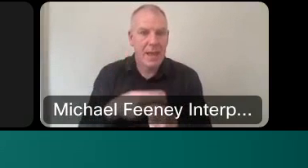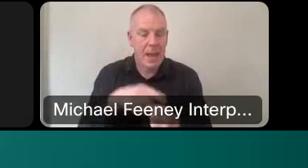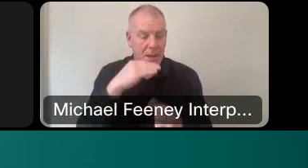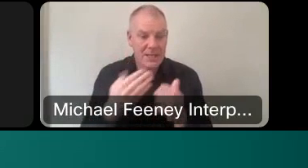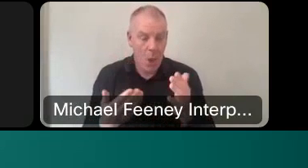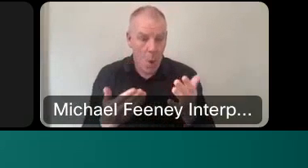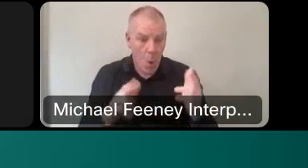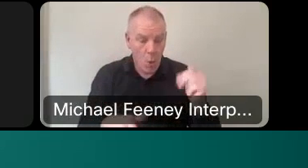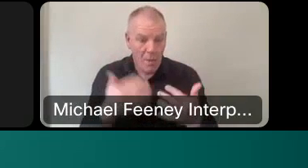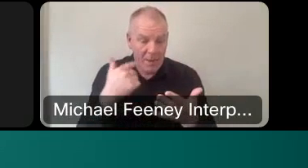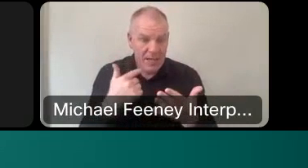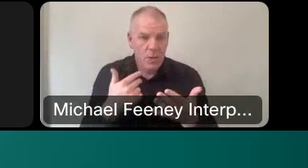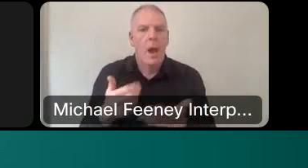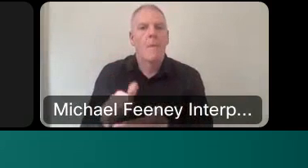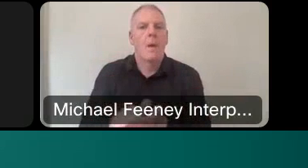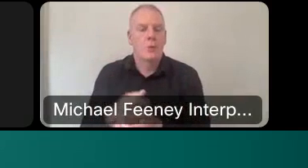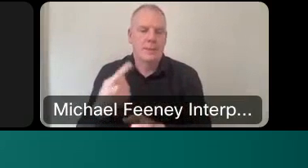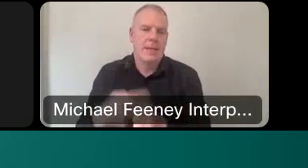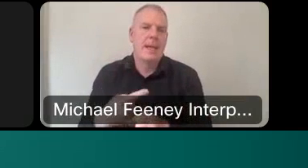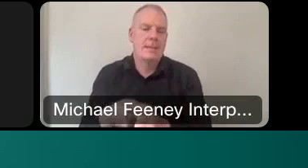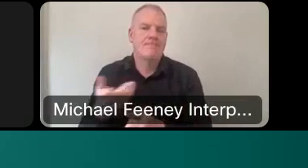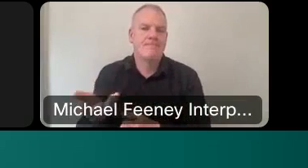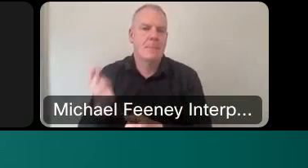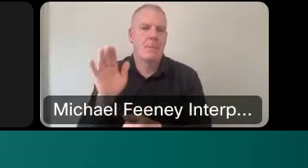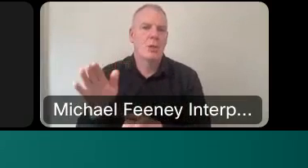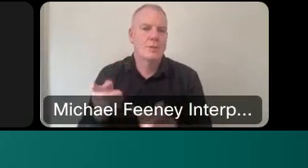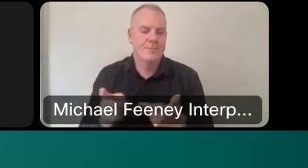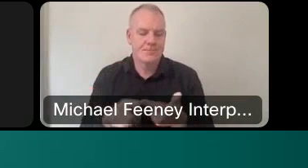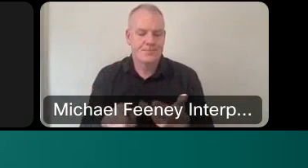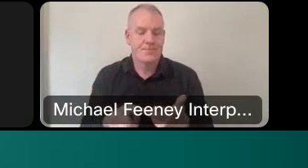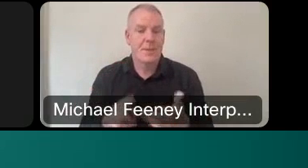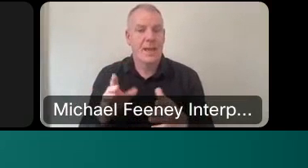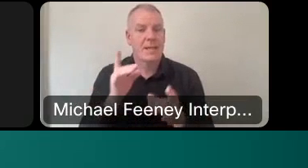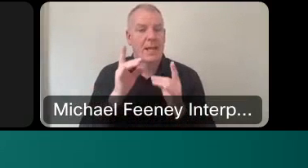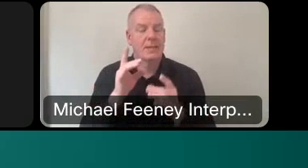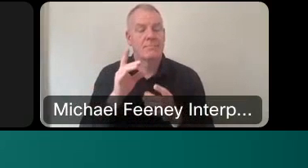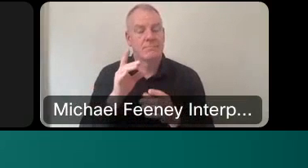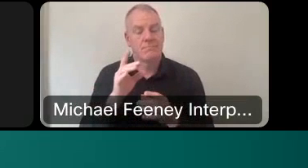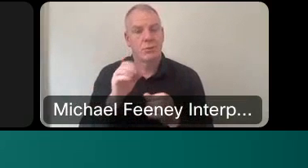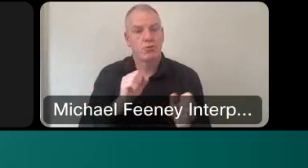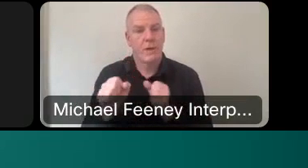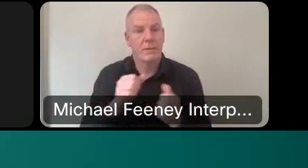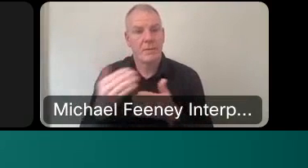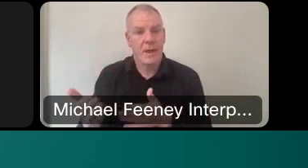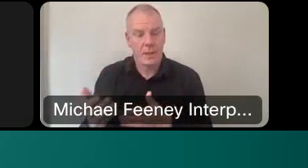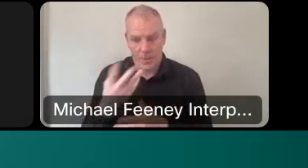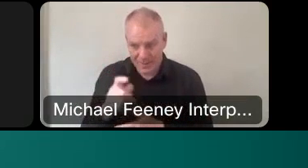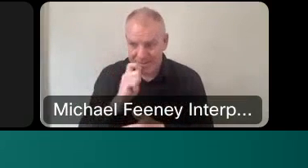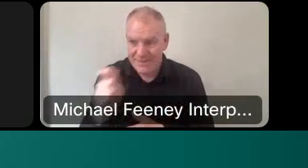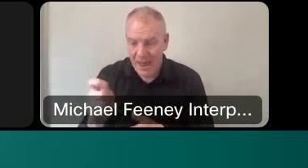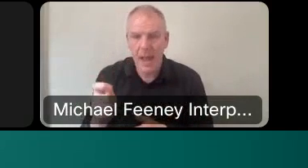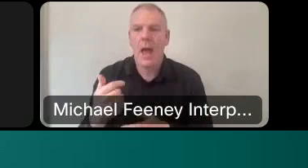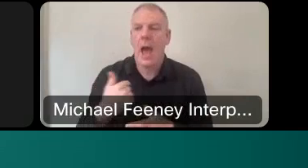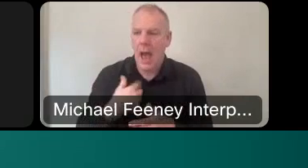additional information that has been obtained, and then also that the provider will provide information on the actions taken or that they propose to